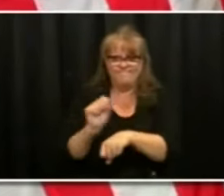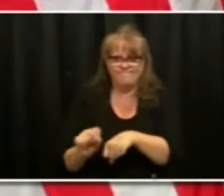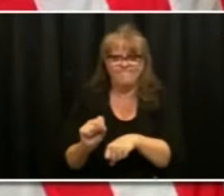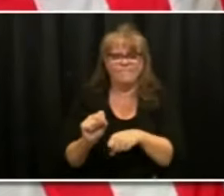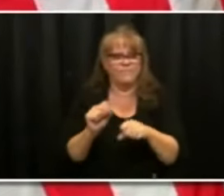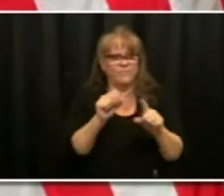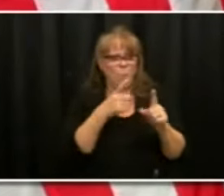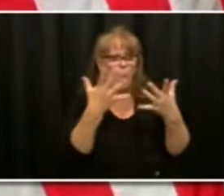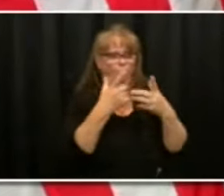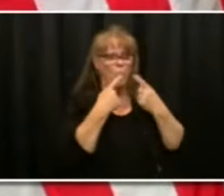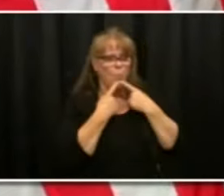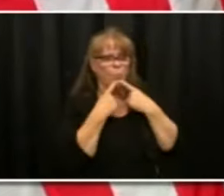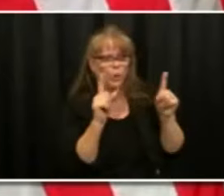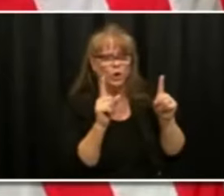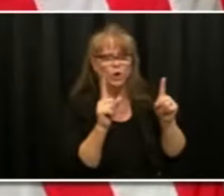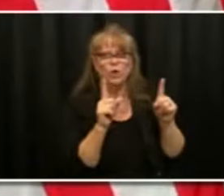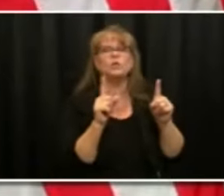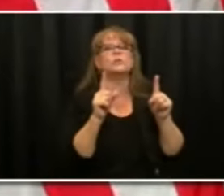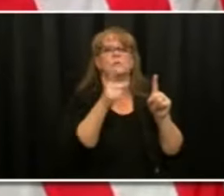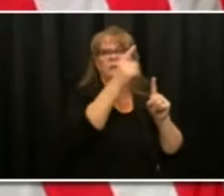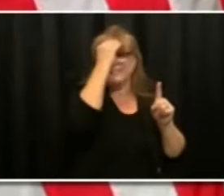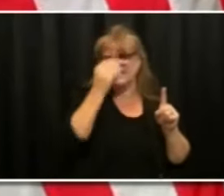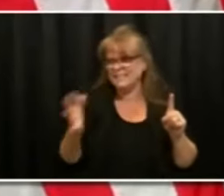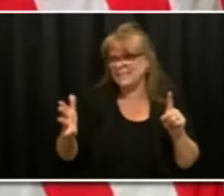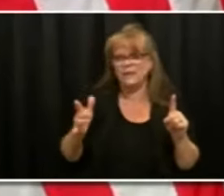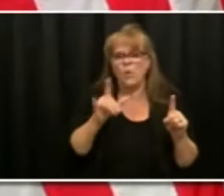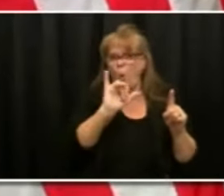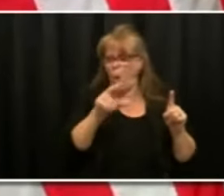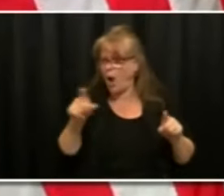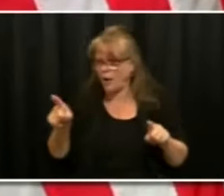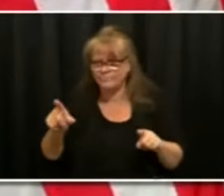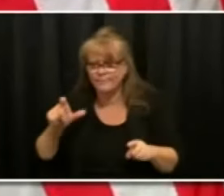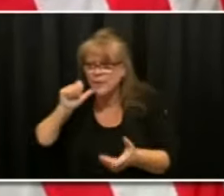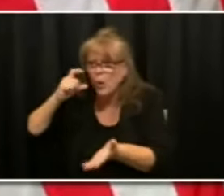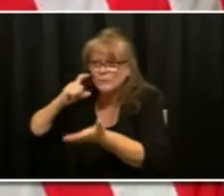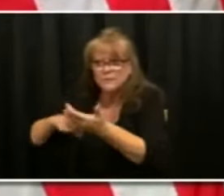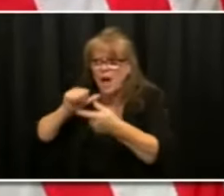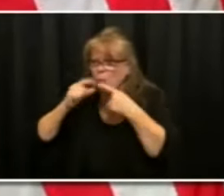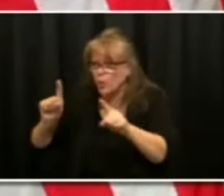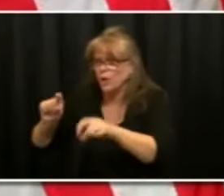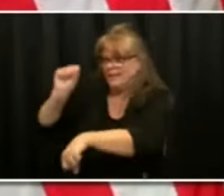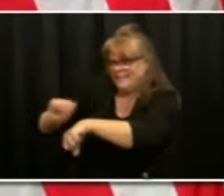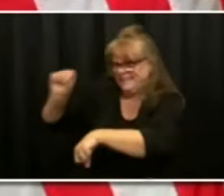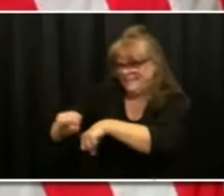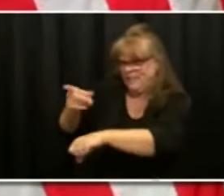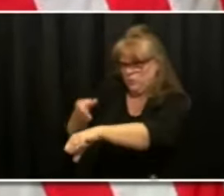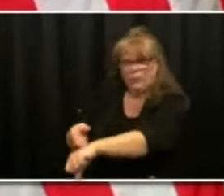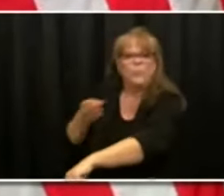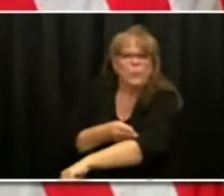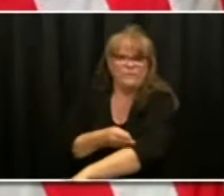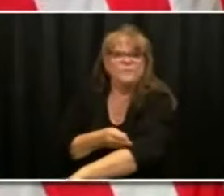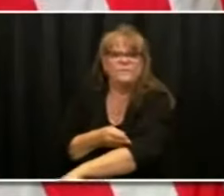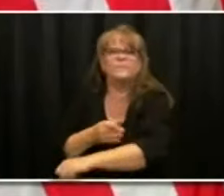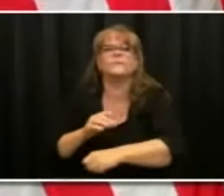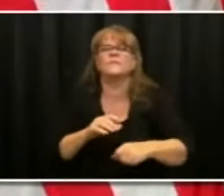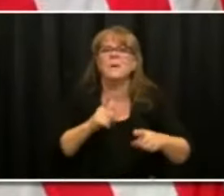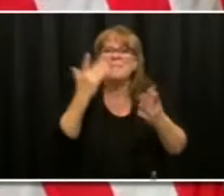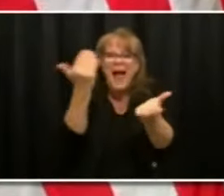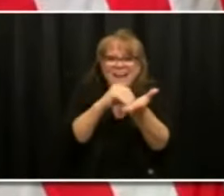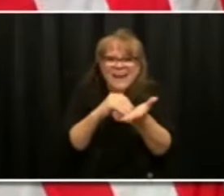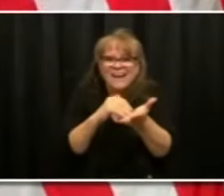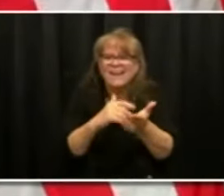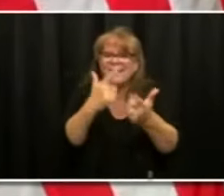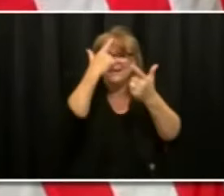COVID. Ultimately, it's up to each and every one of us, which is why the dial can be helpful as a consumer-facing